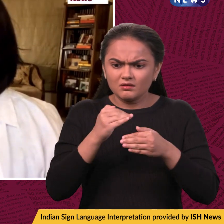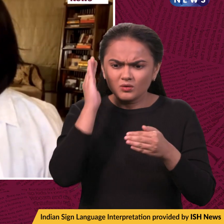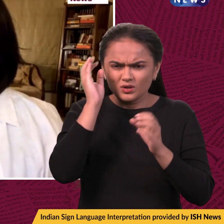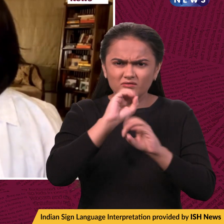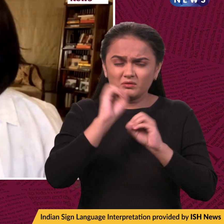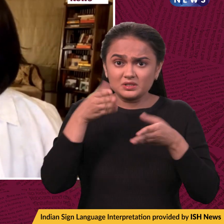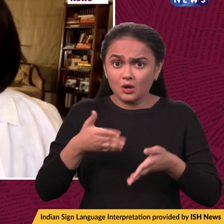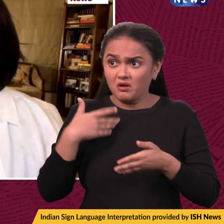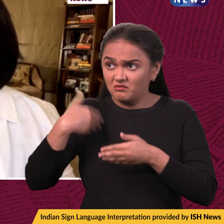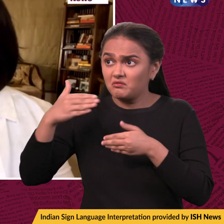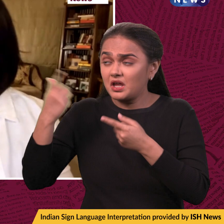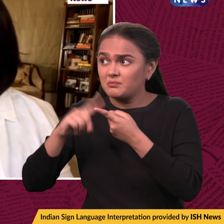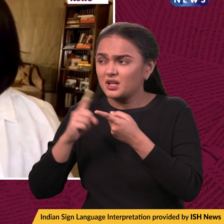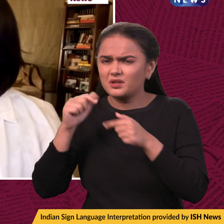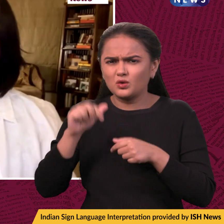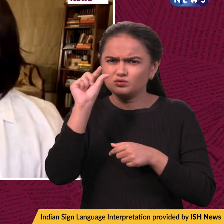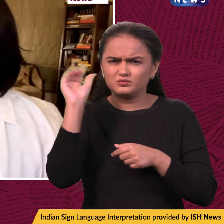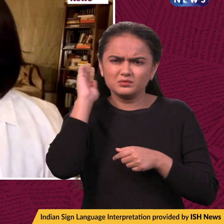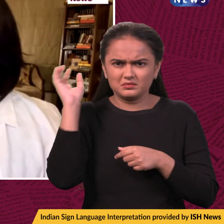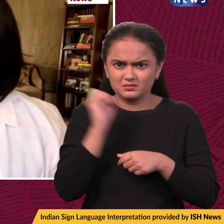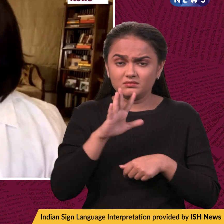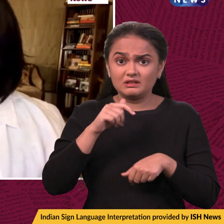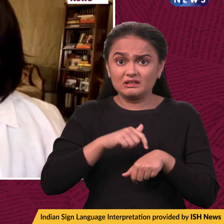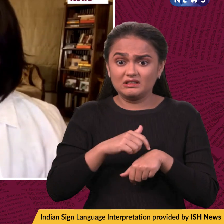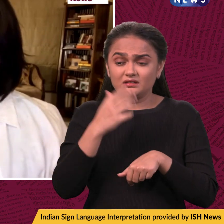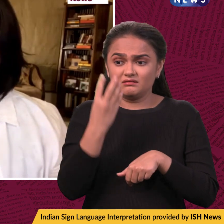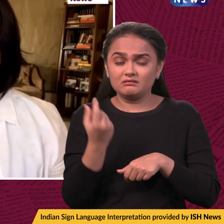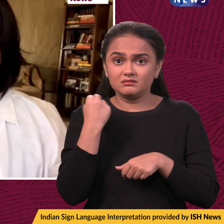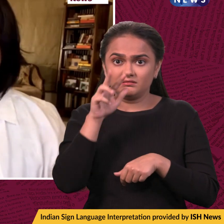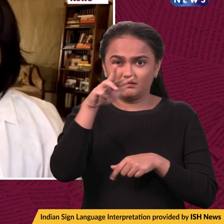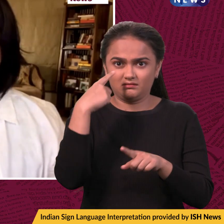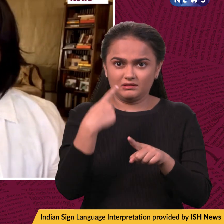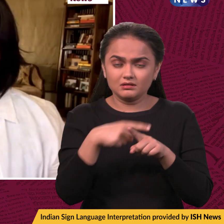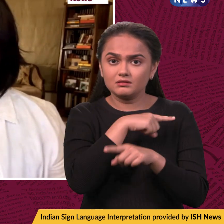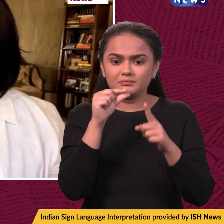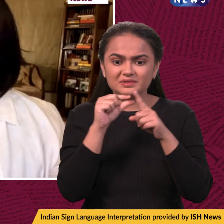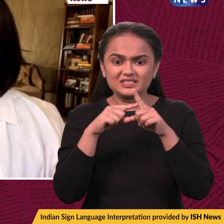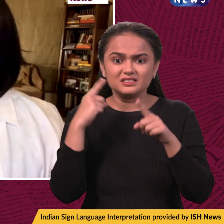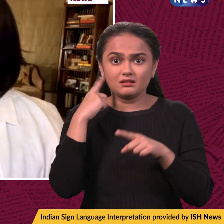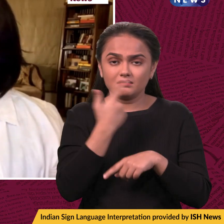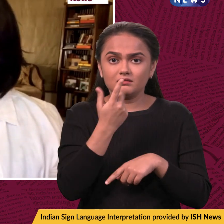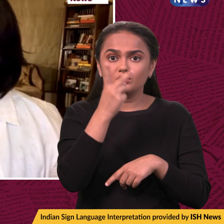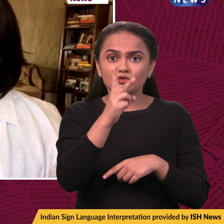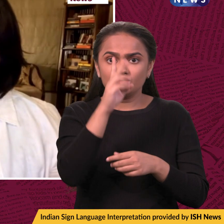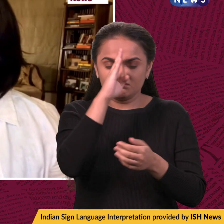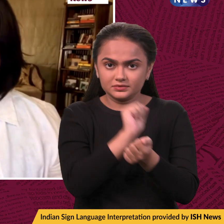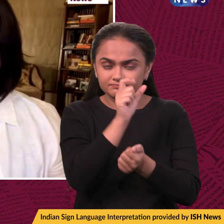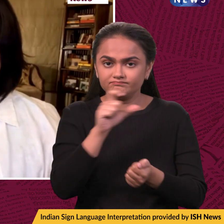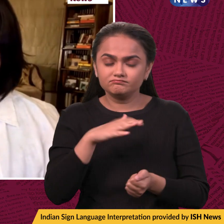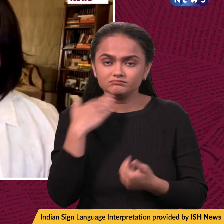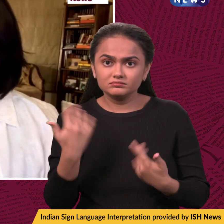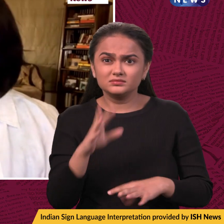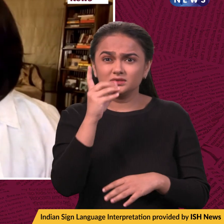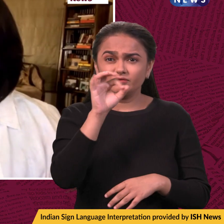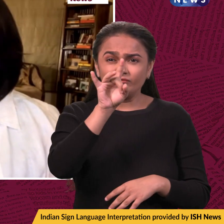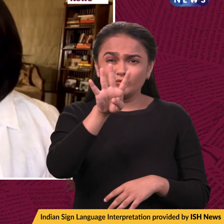This is as much information we have right now at about 8:30 in the evening. According to PTI, 2 policemen have died